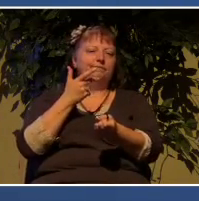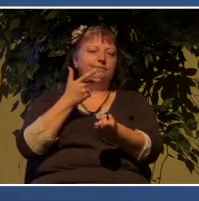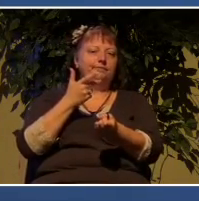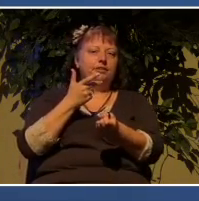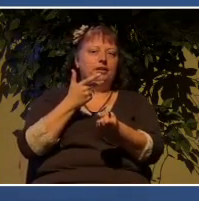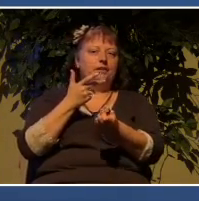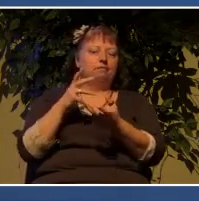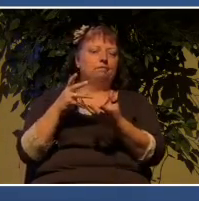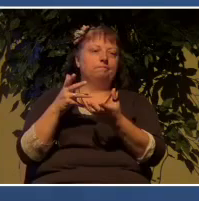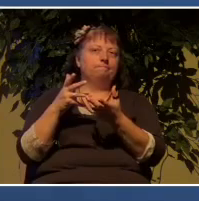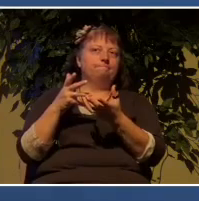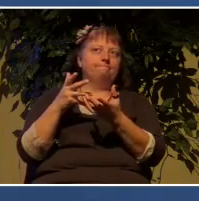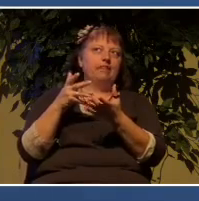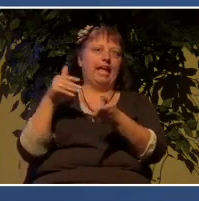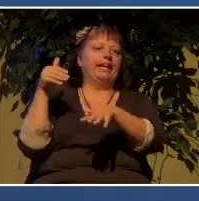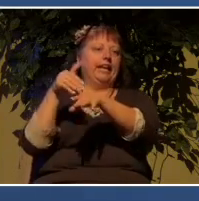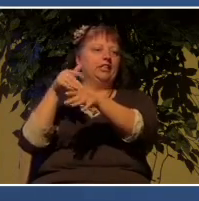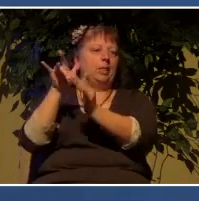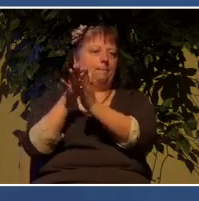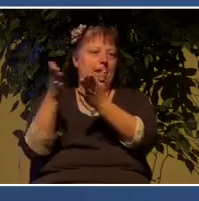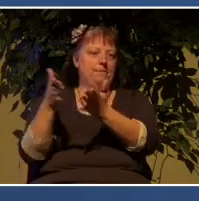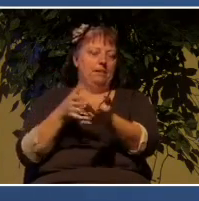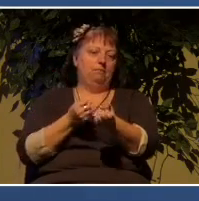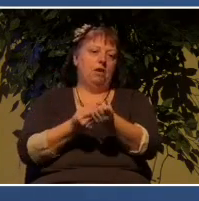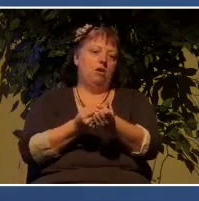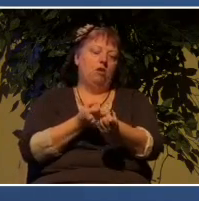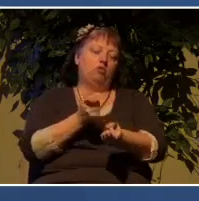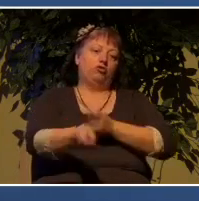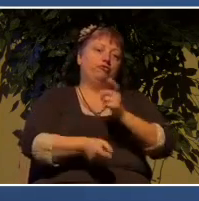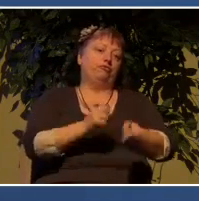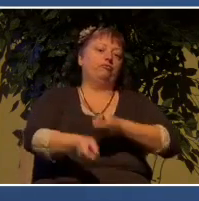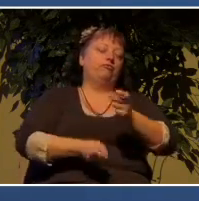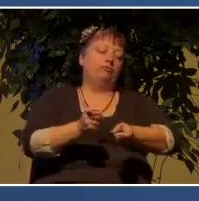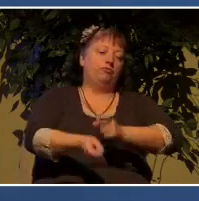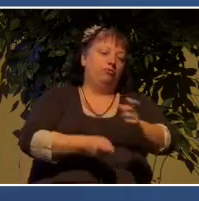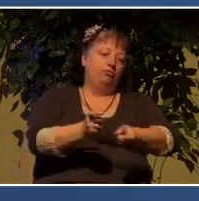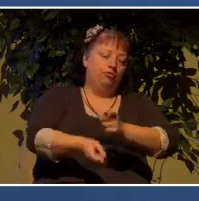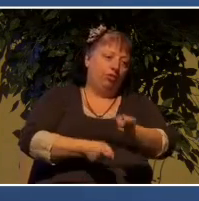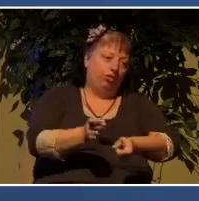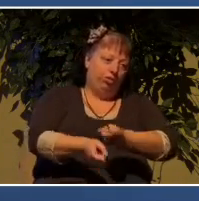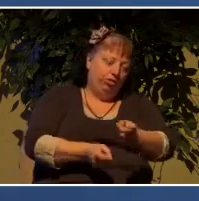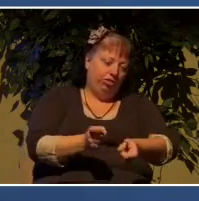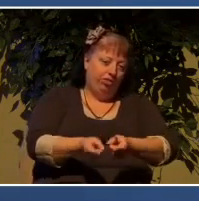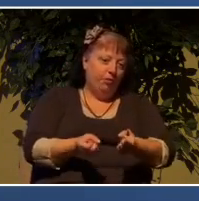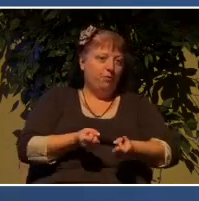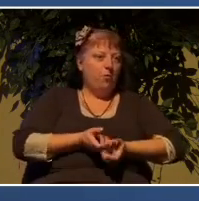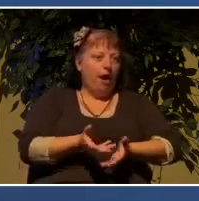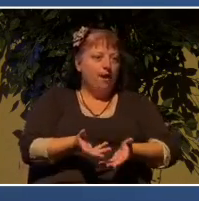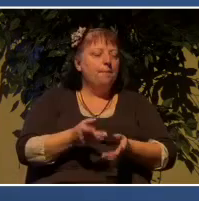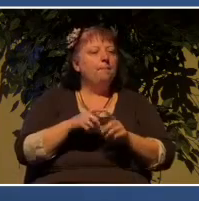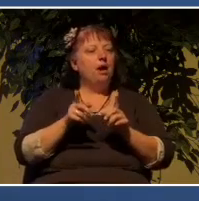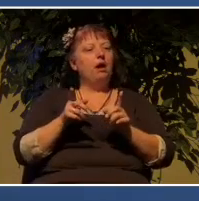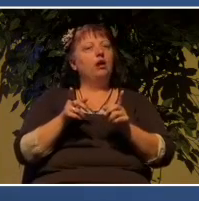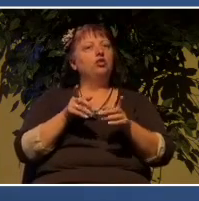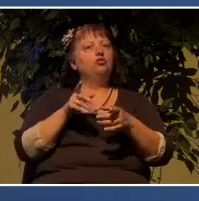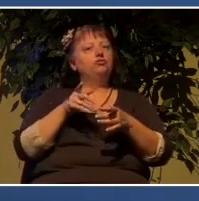their hearts to the reality of the gospel. That's painful